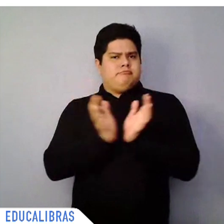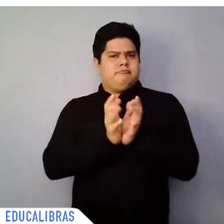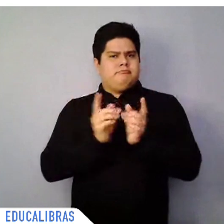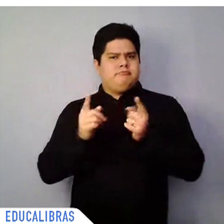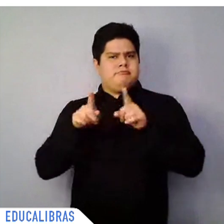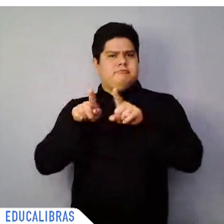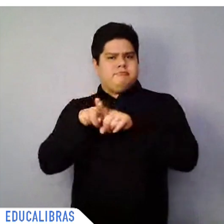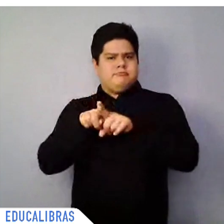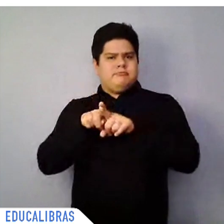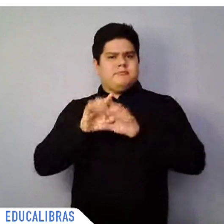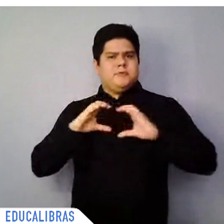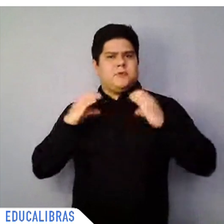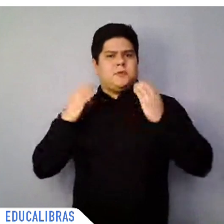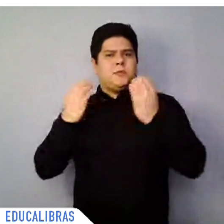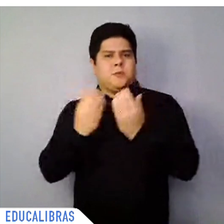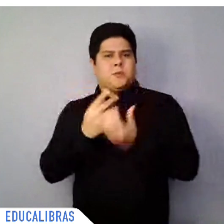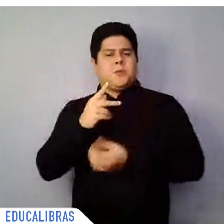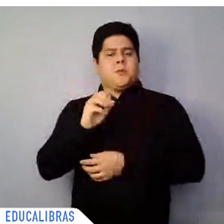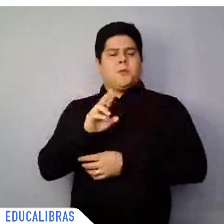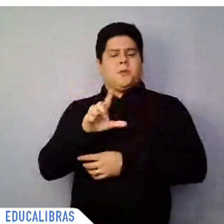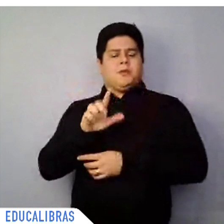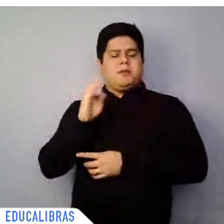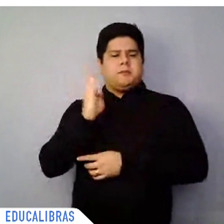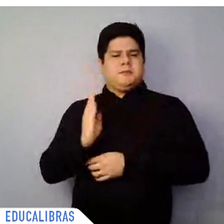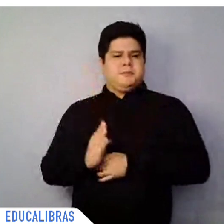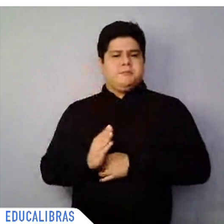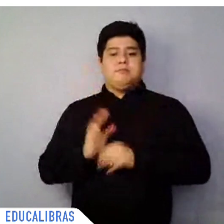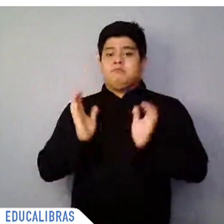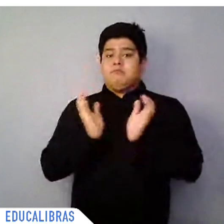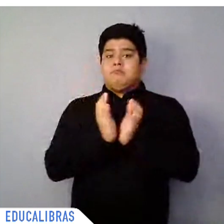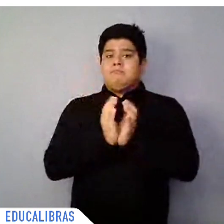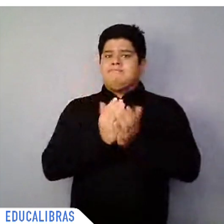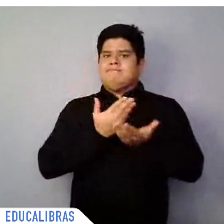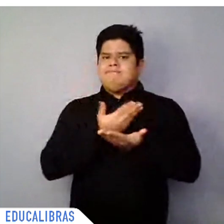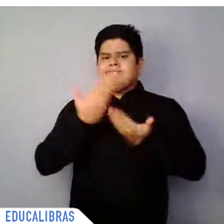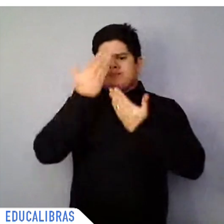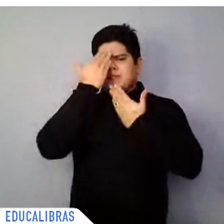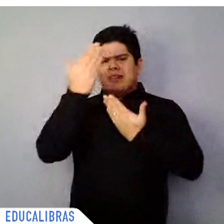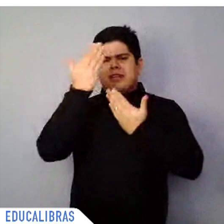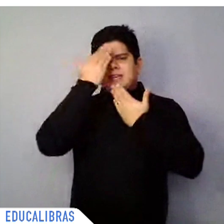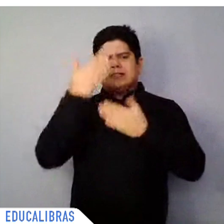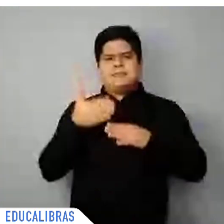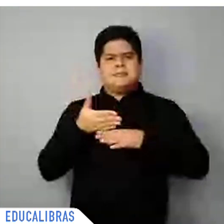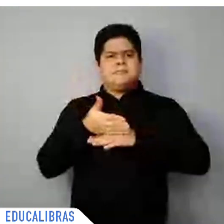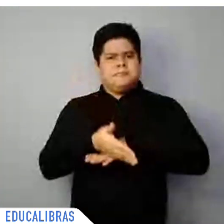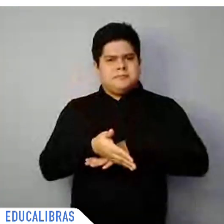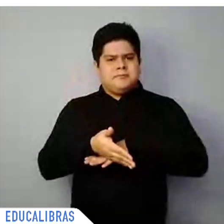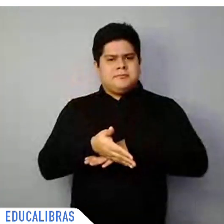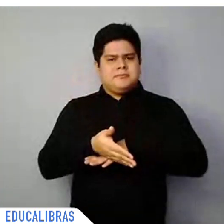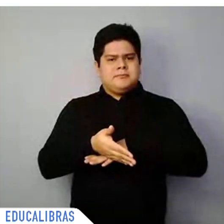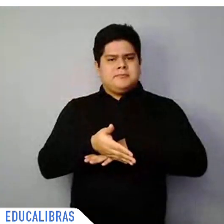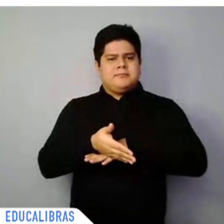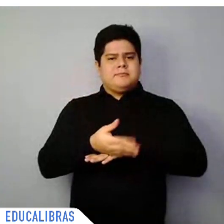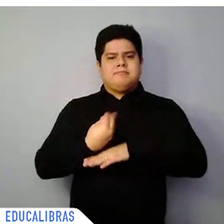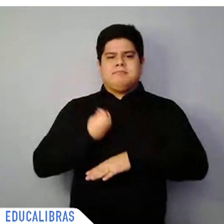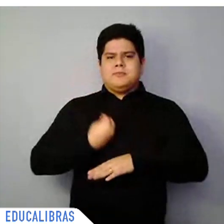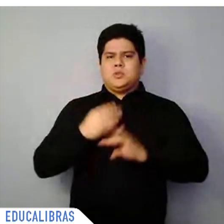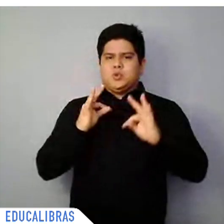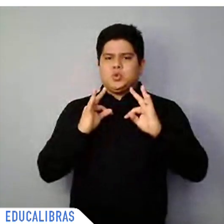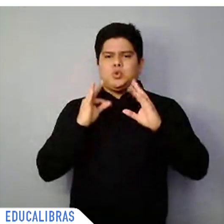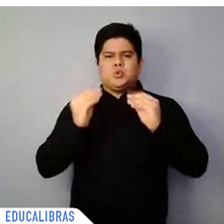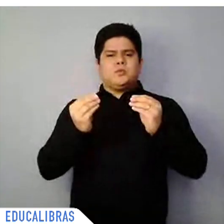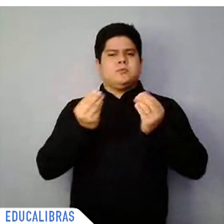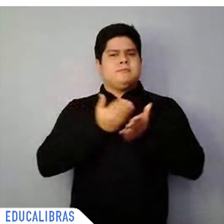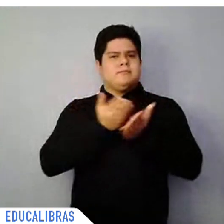Kleeman. I am a student at Sciences Po and part of the partnership team of the Conférence Pour Le Brésil. On behalf of the